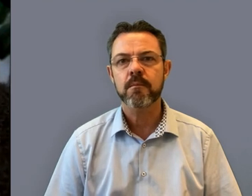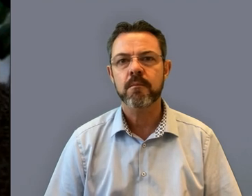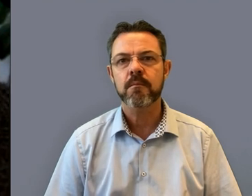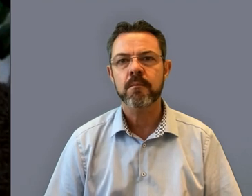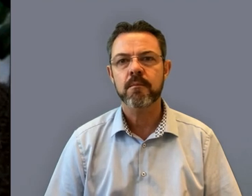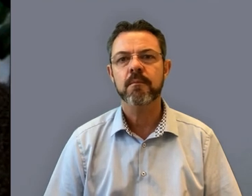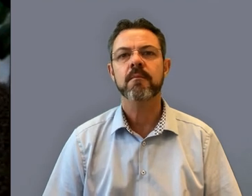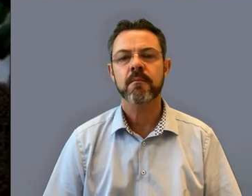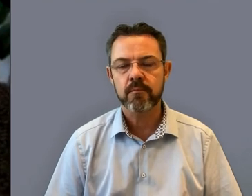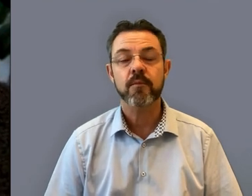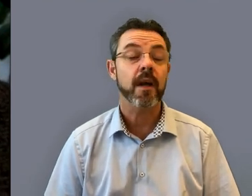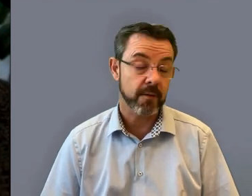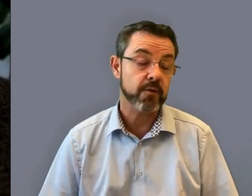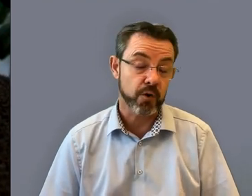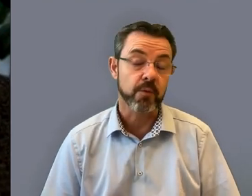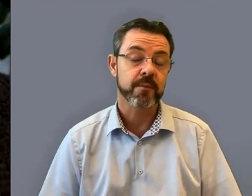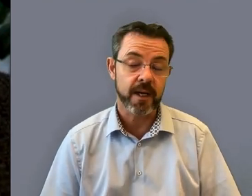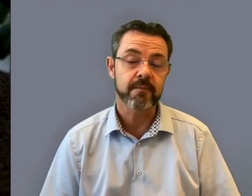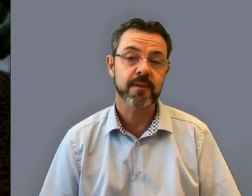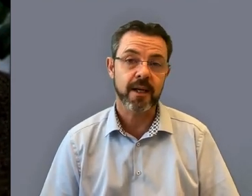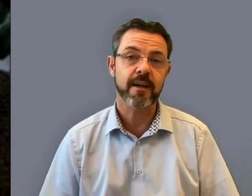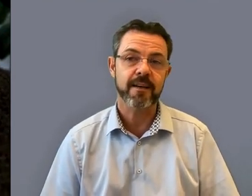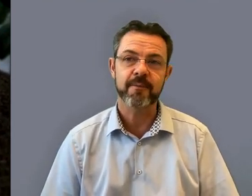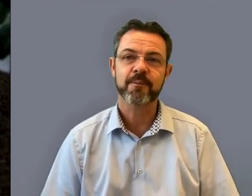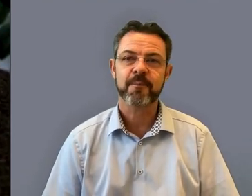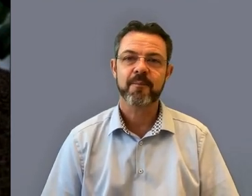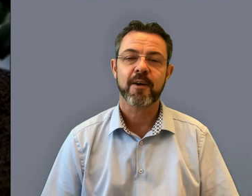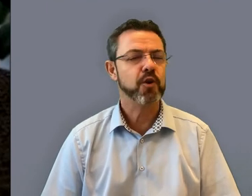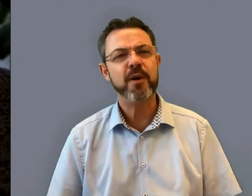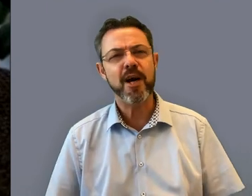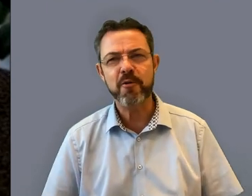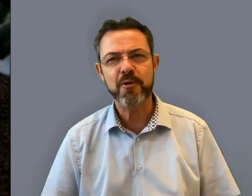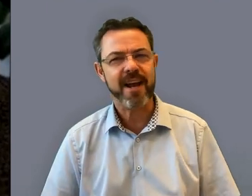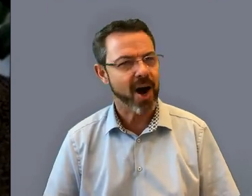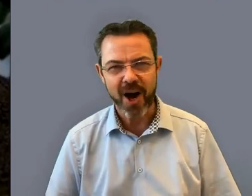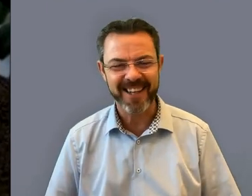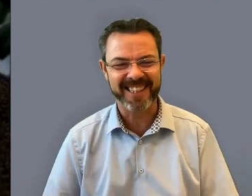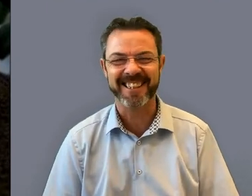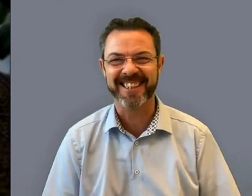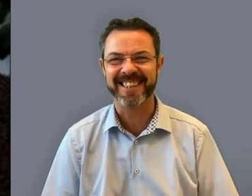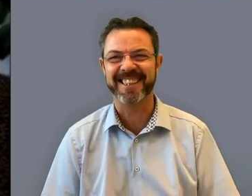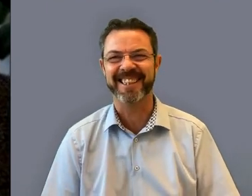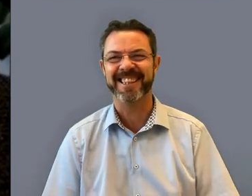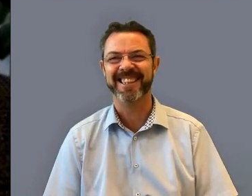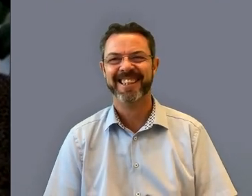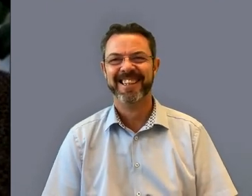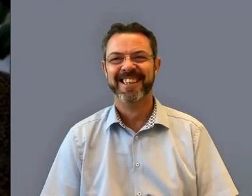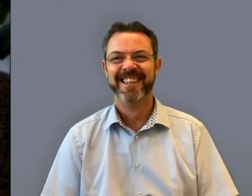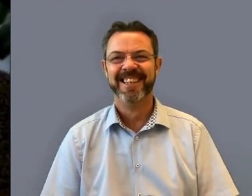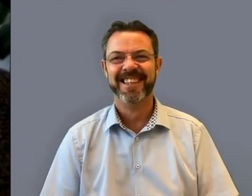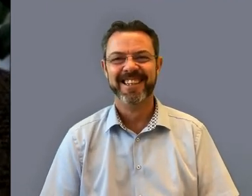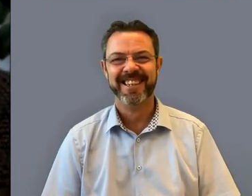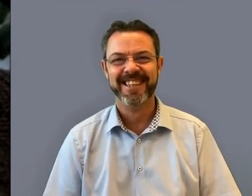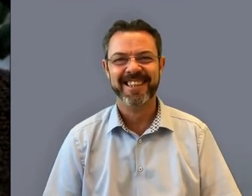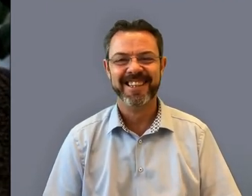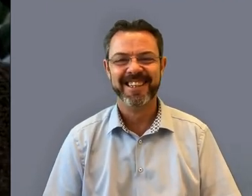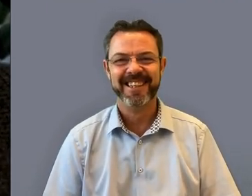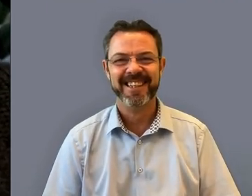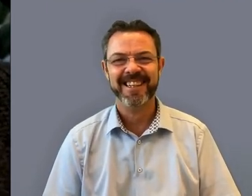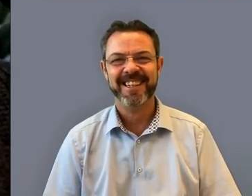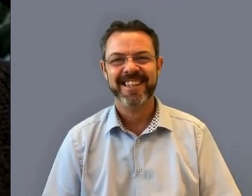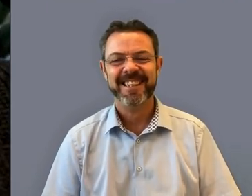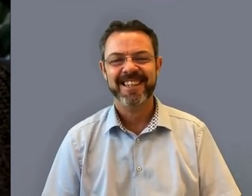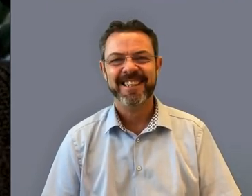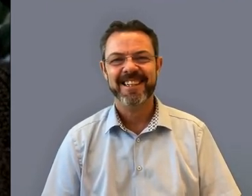load of money when that happened. True. Yeah. That do we know who they are? Yeah, I think we do.